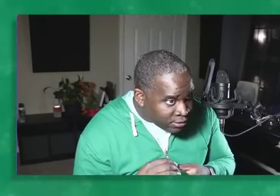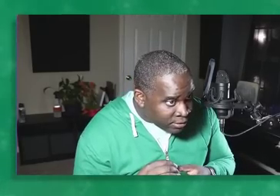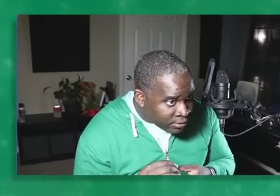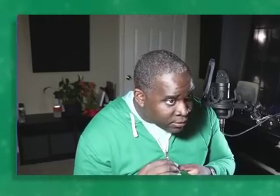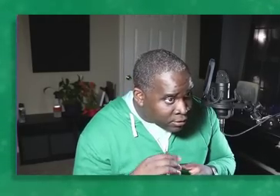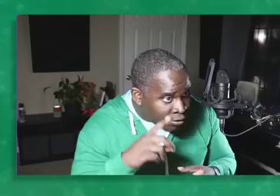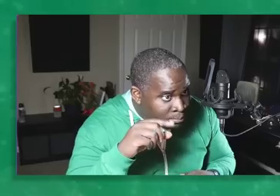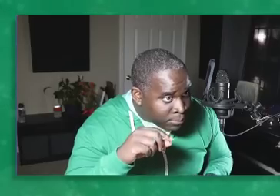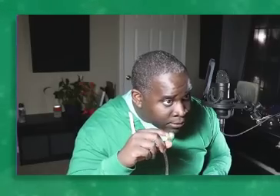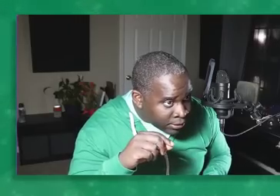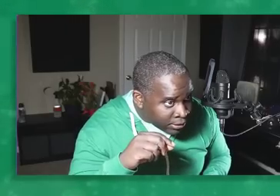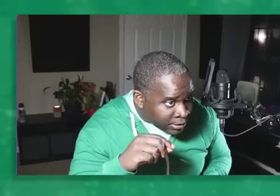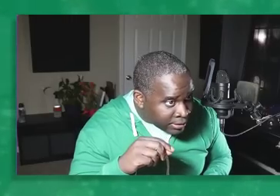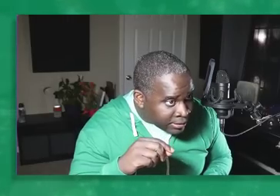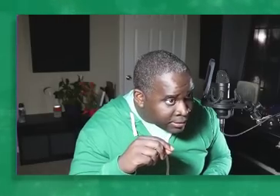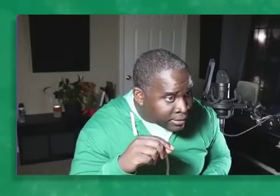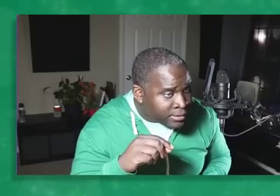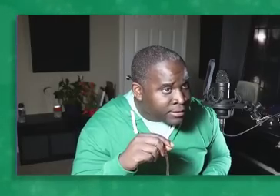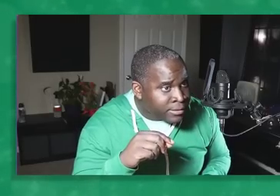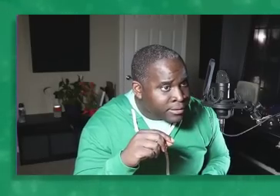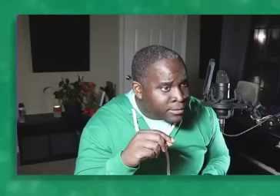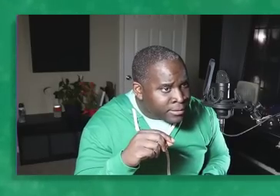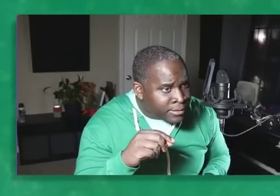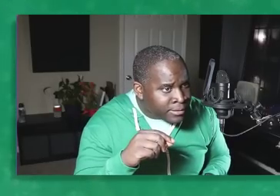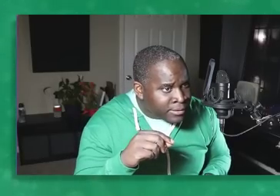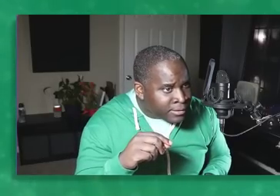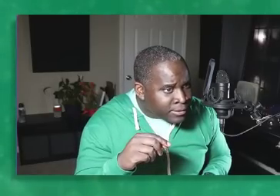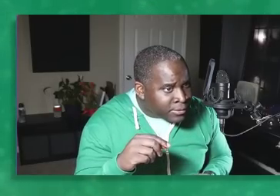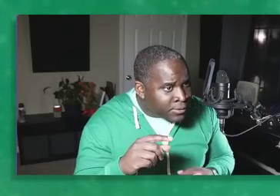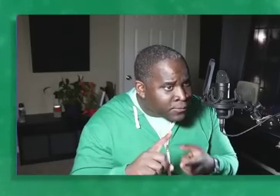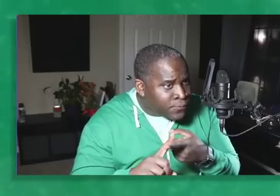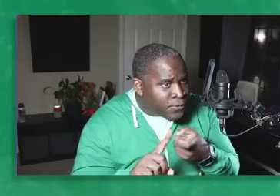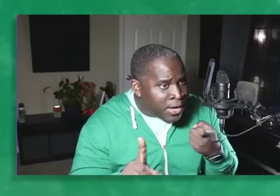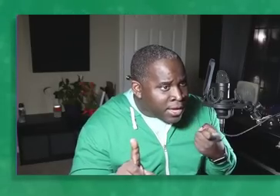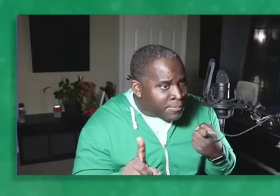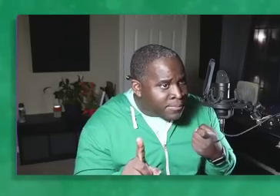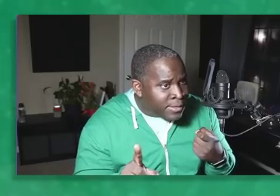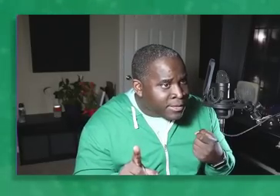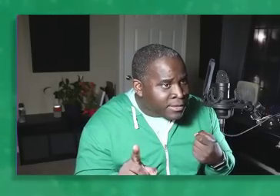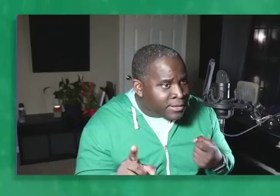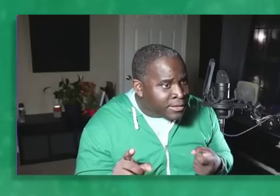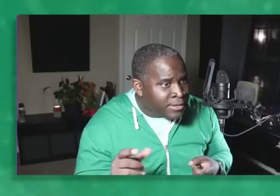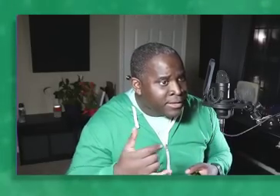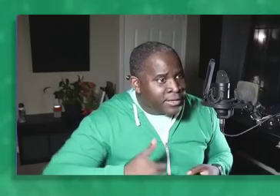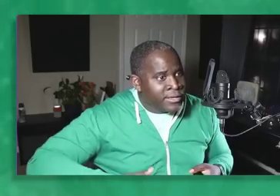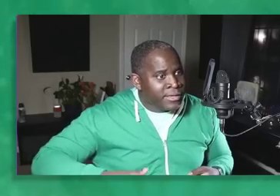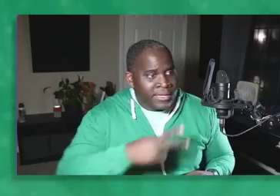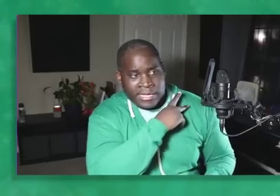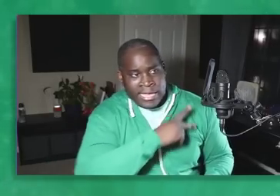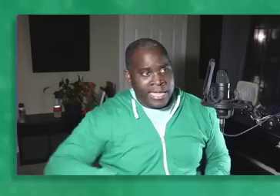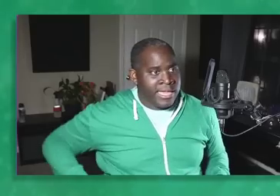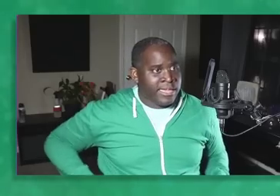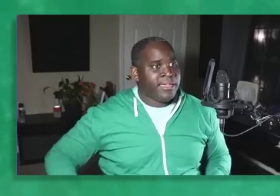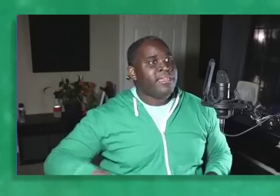message bird messenger bird from the king